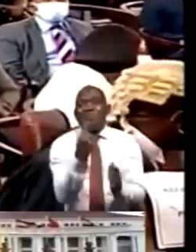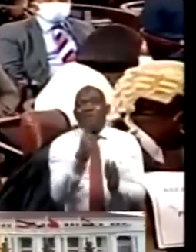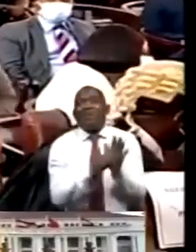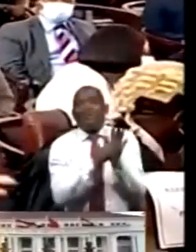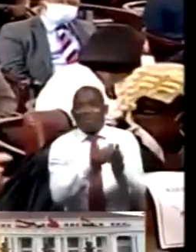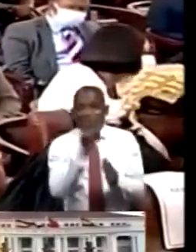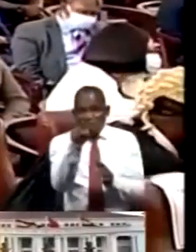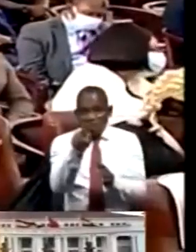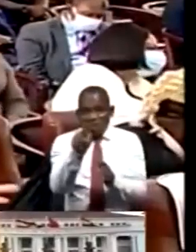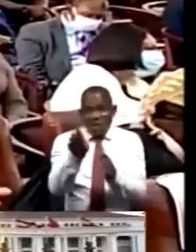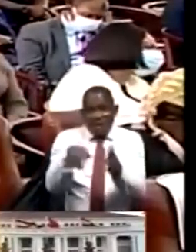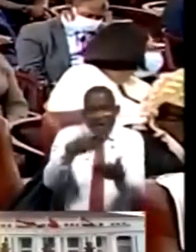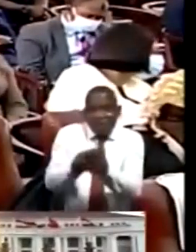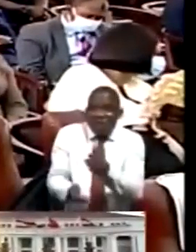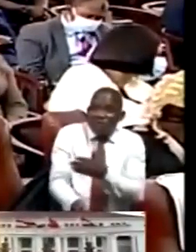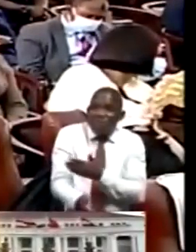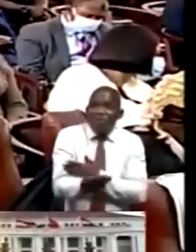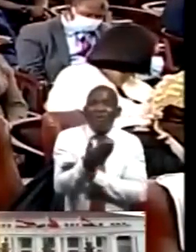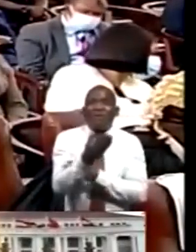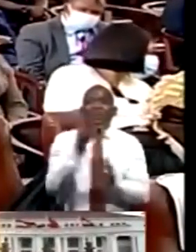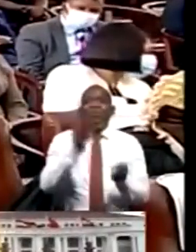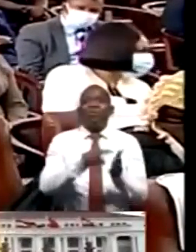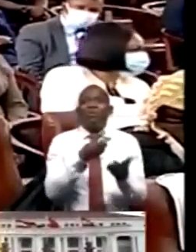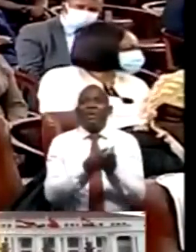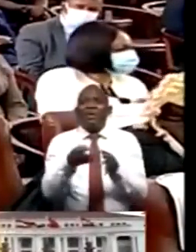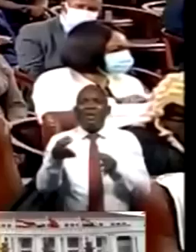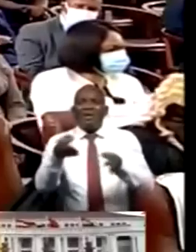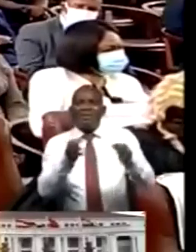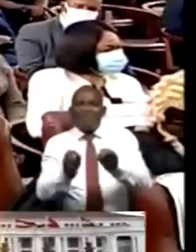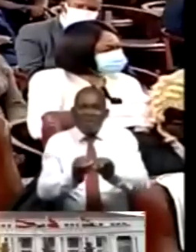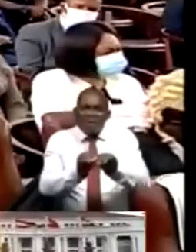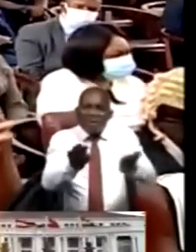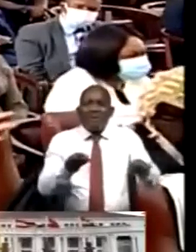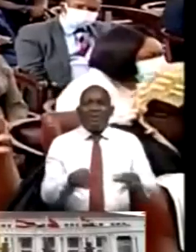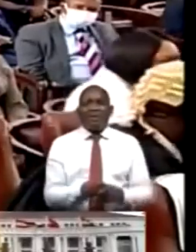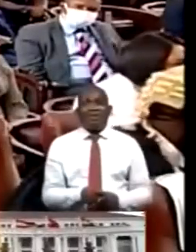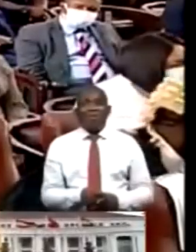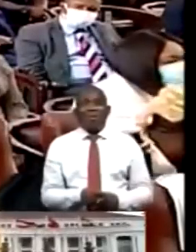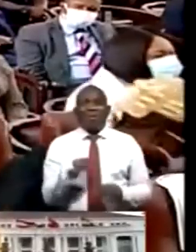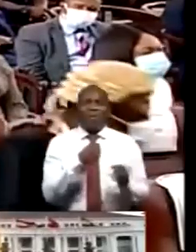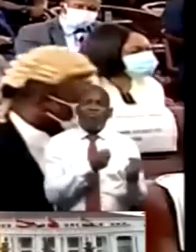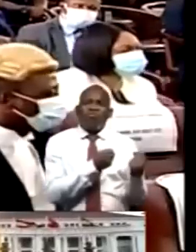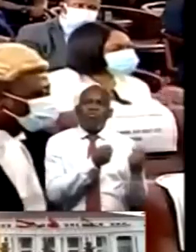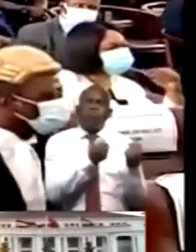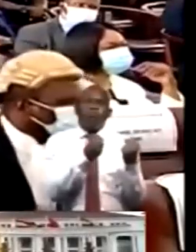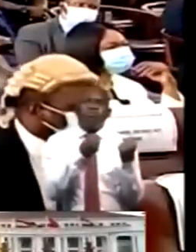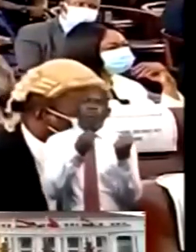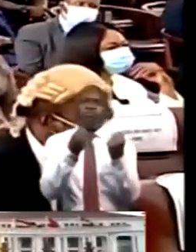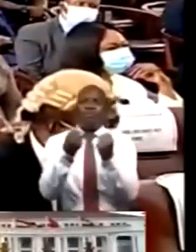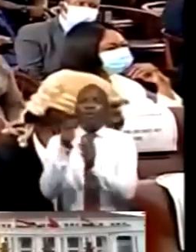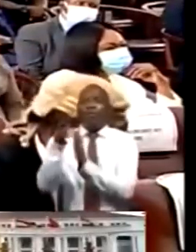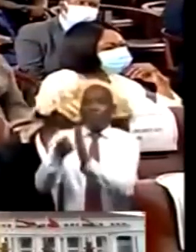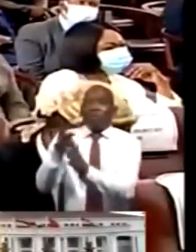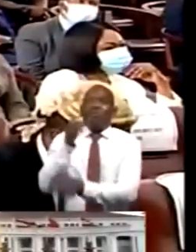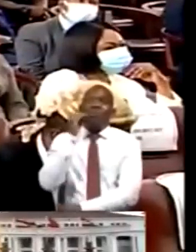when you arrived on the morning, the witness explained clearly. He had to drive and so on. It's not